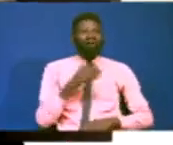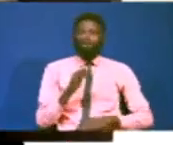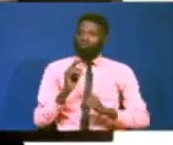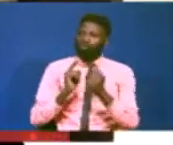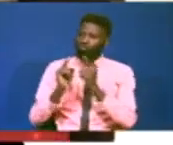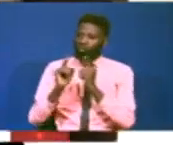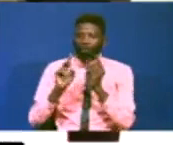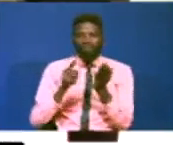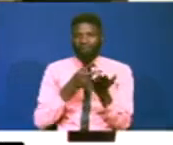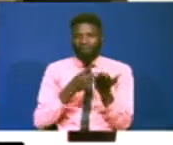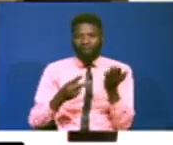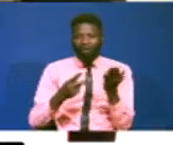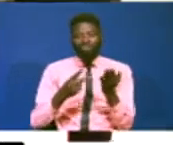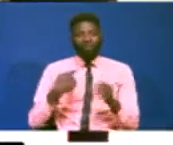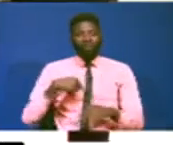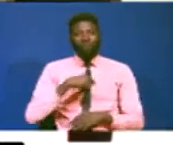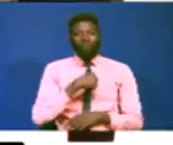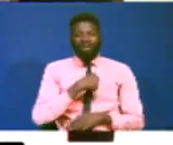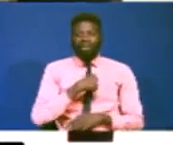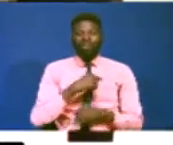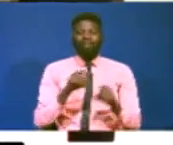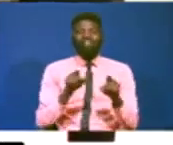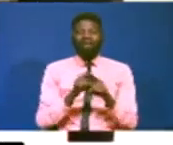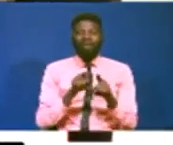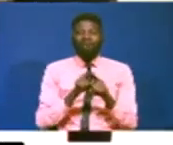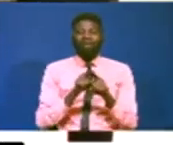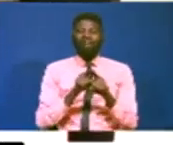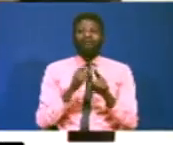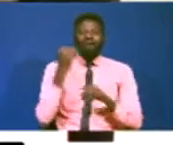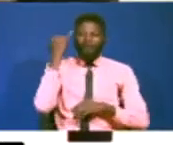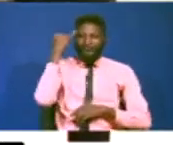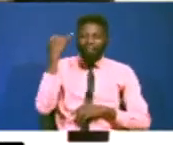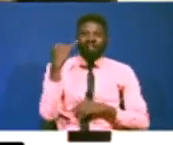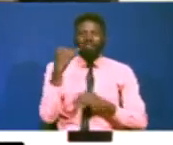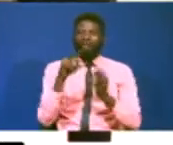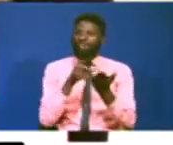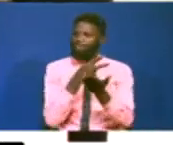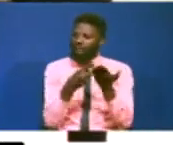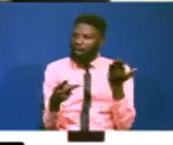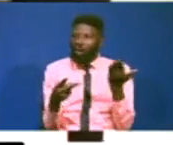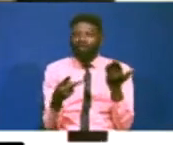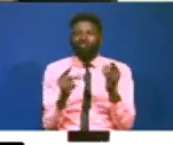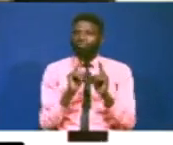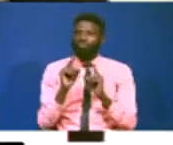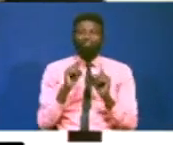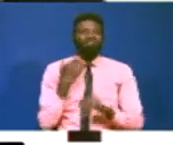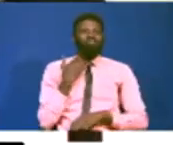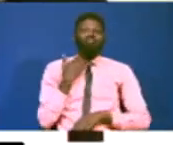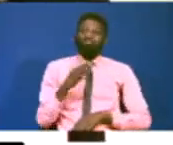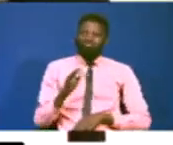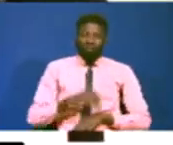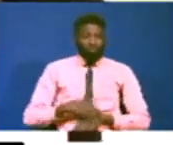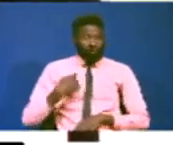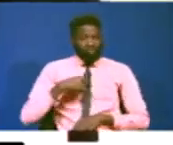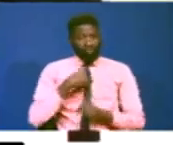Yeah, we really shun the idea of talking about our failures. So what I've done, and since I started